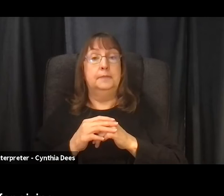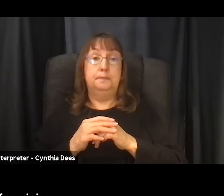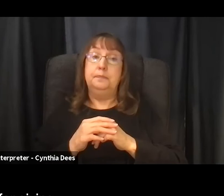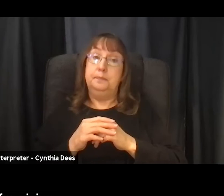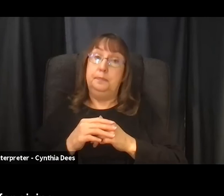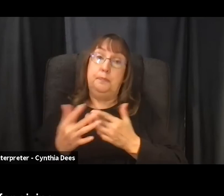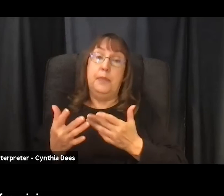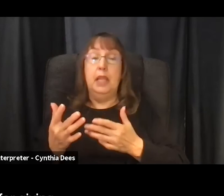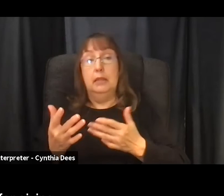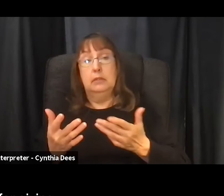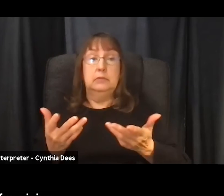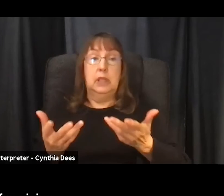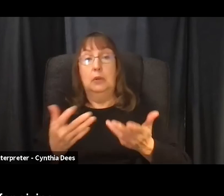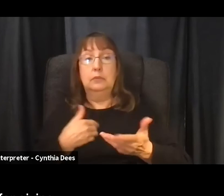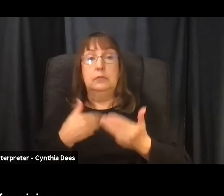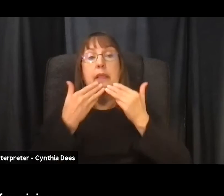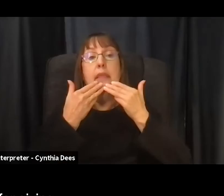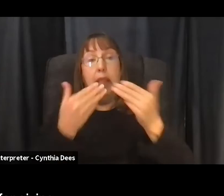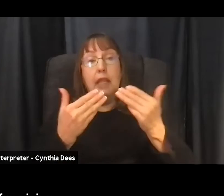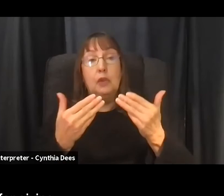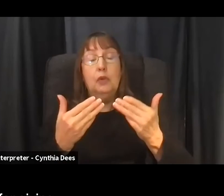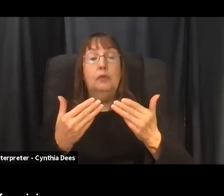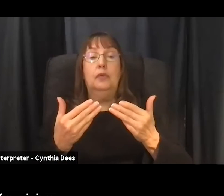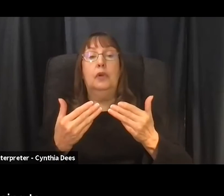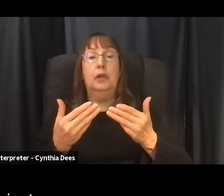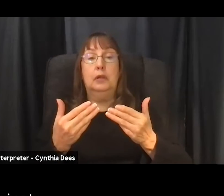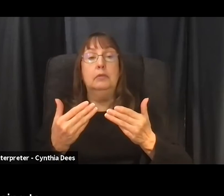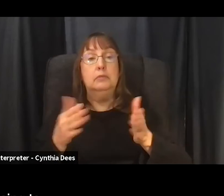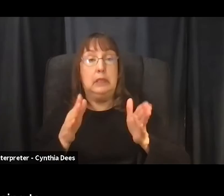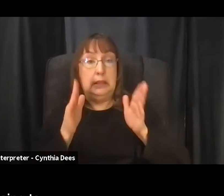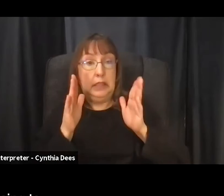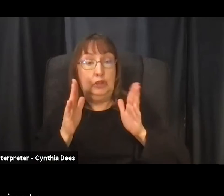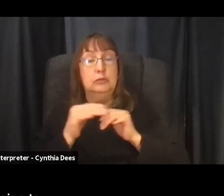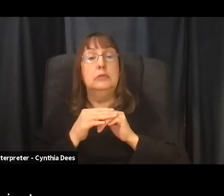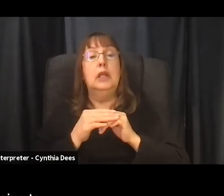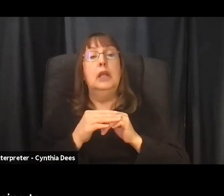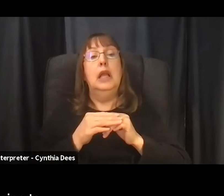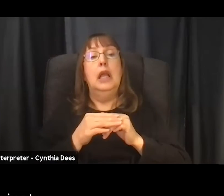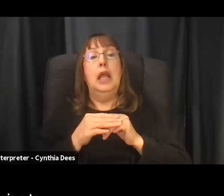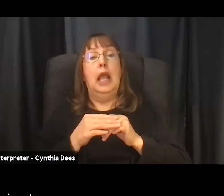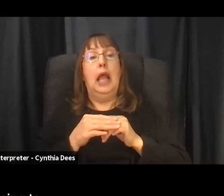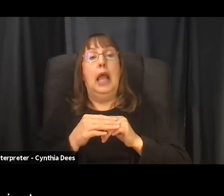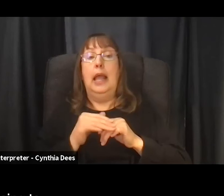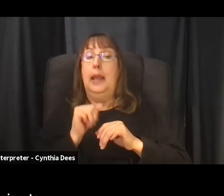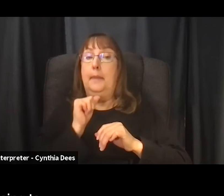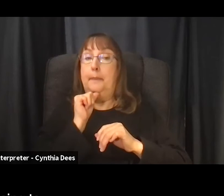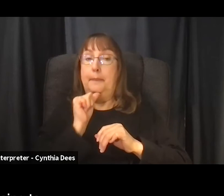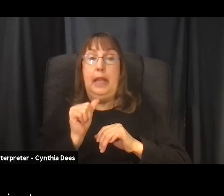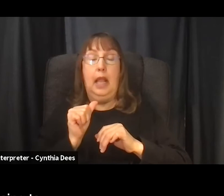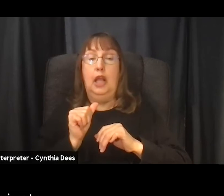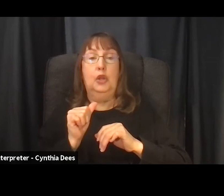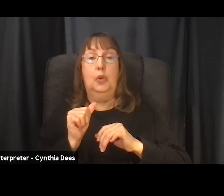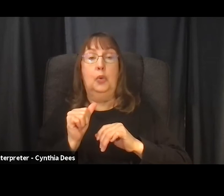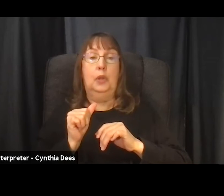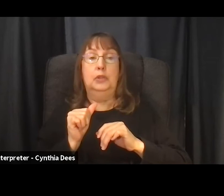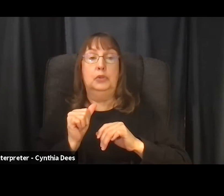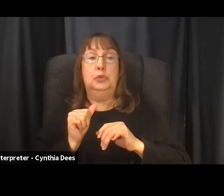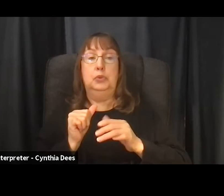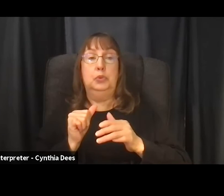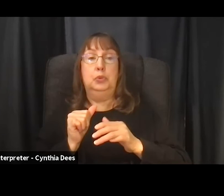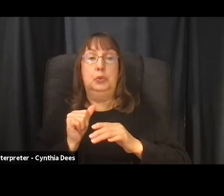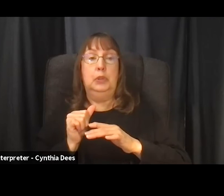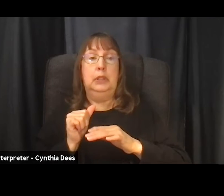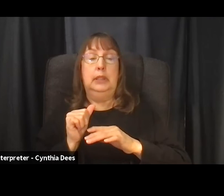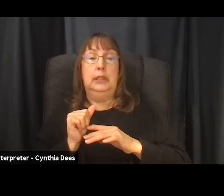So I thank you for giving this your attention. And I'm not going to pass up the opportunity to invite